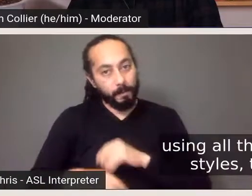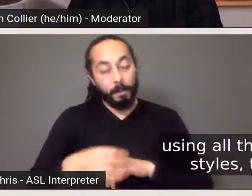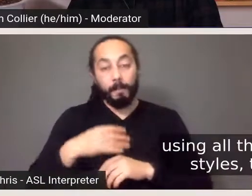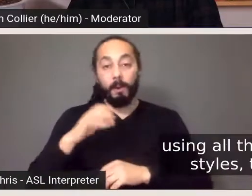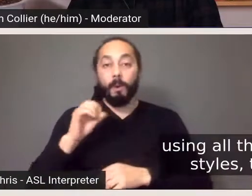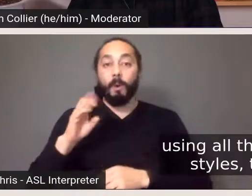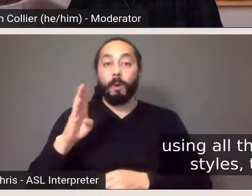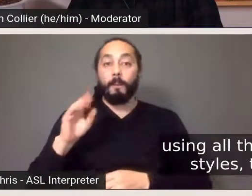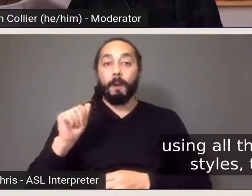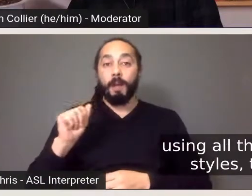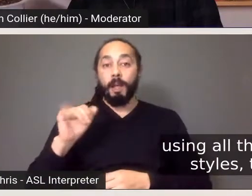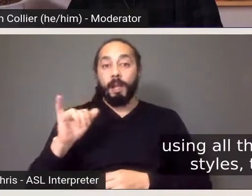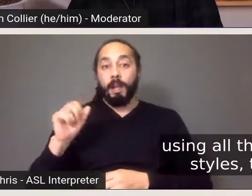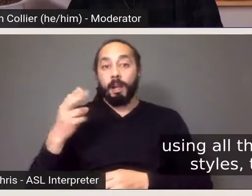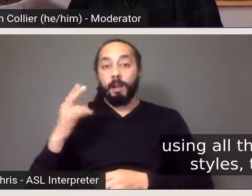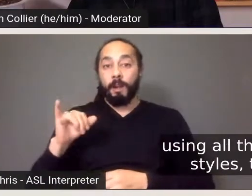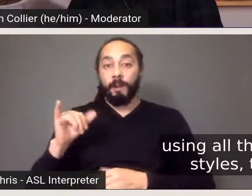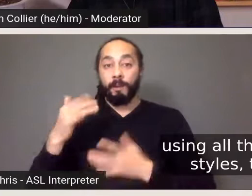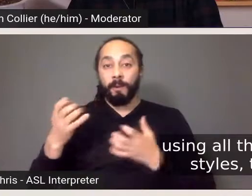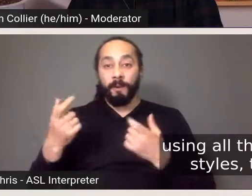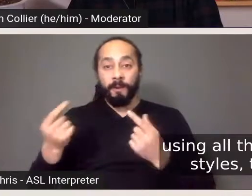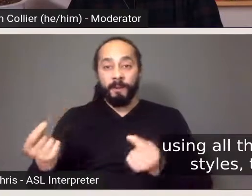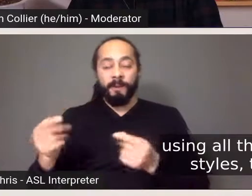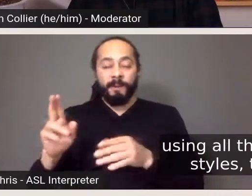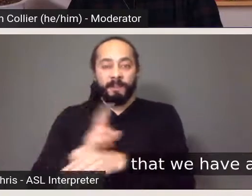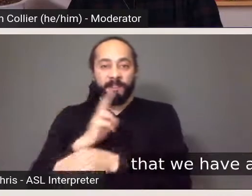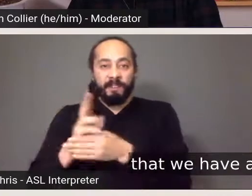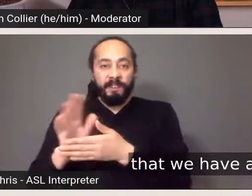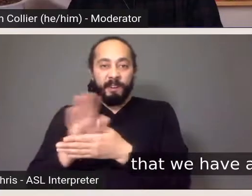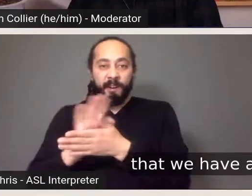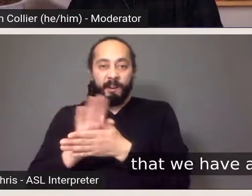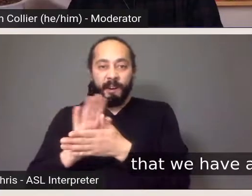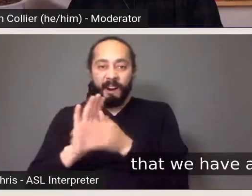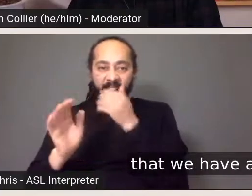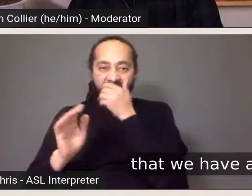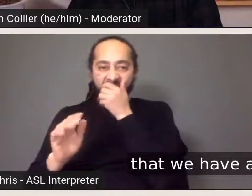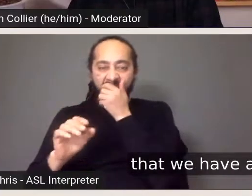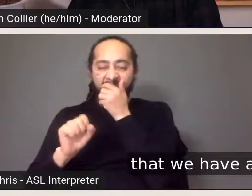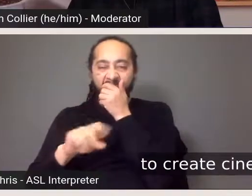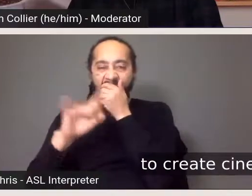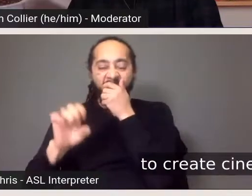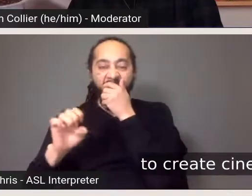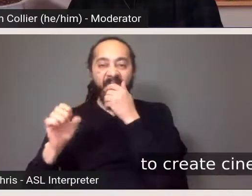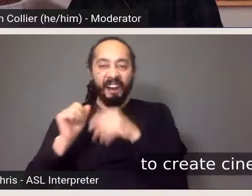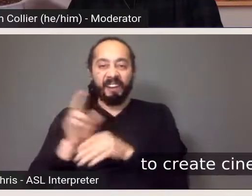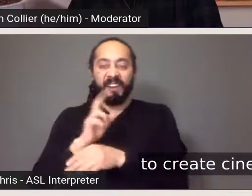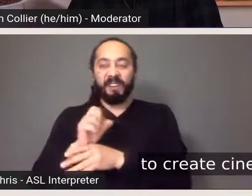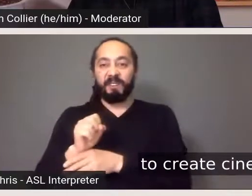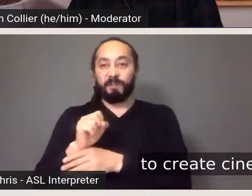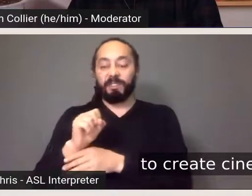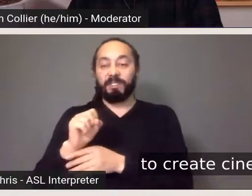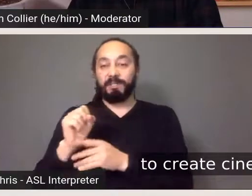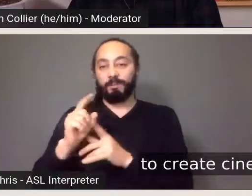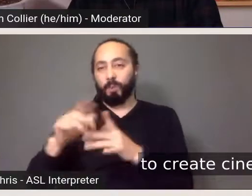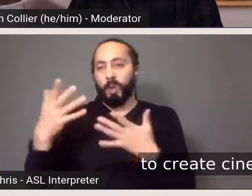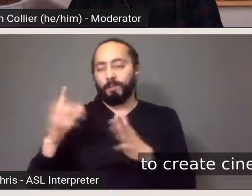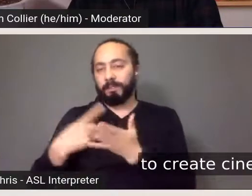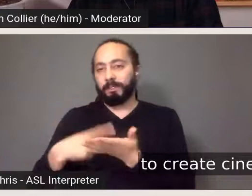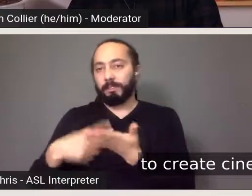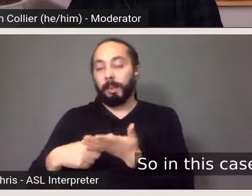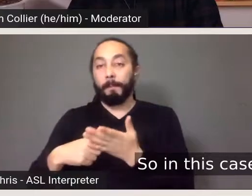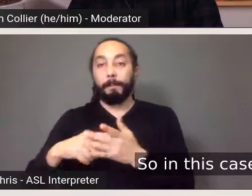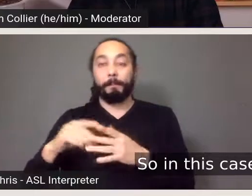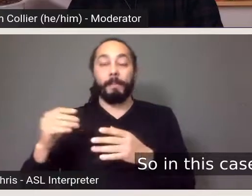do, using all those cinematic styles, techniques that we have already discussed, is to create cinematic